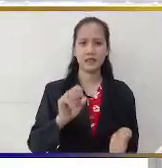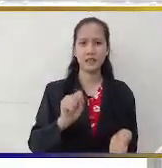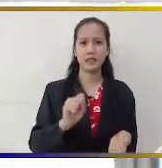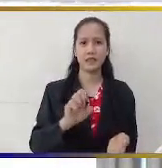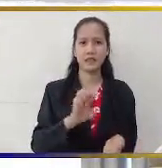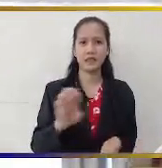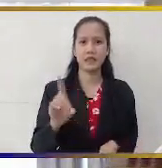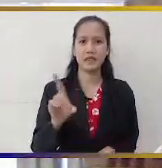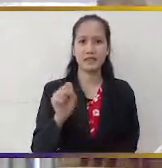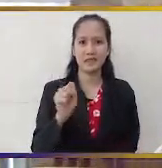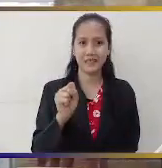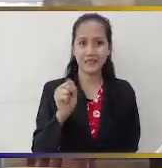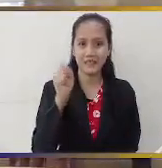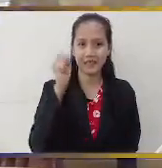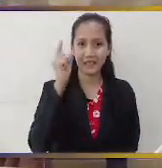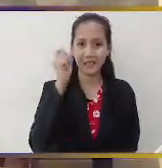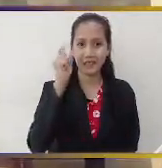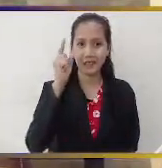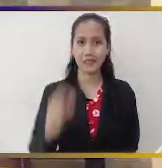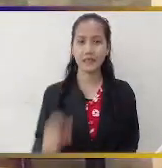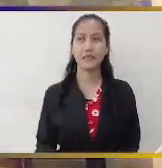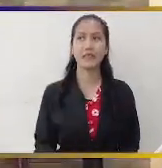Oh, now we're going someplace.